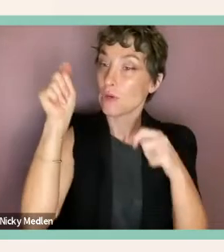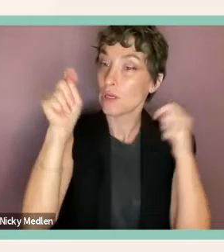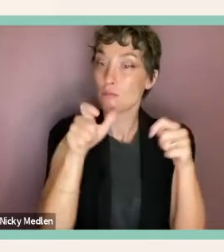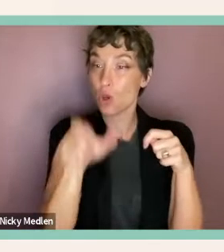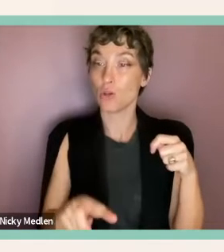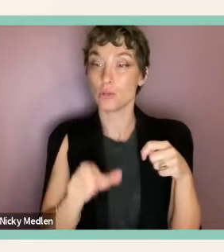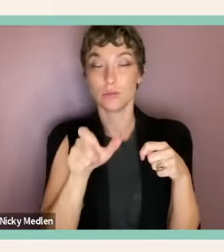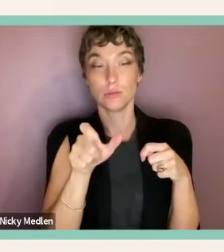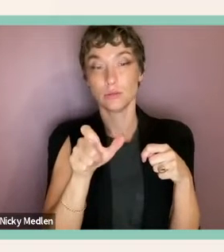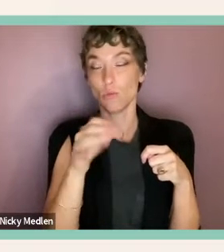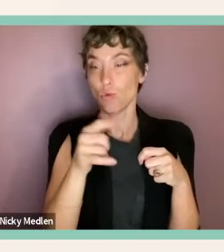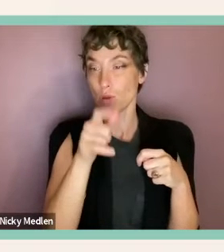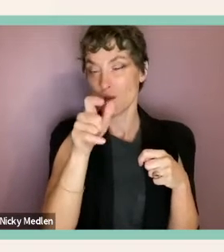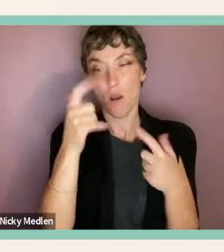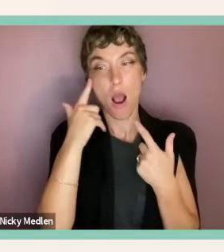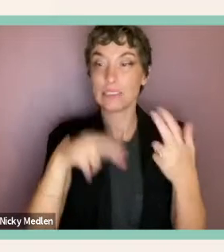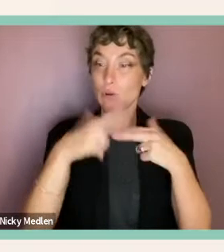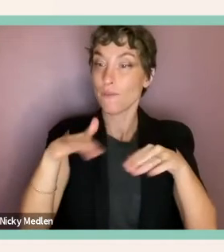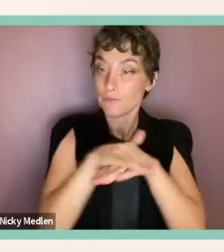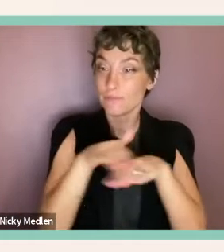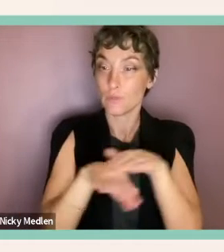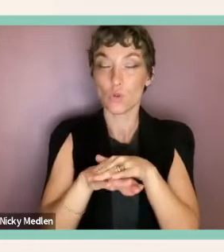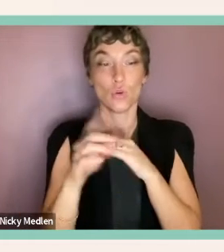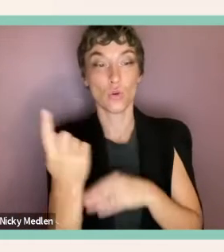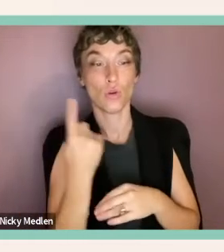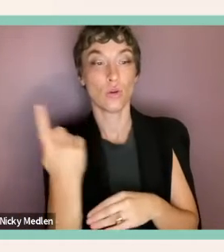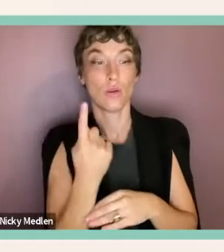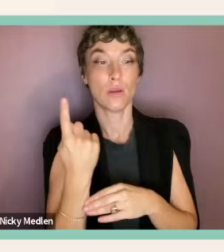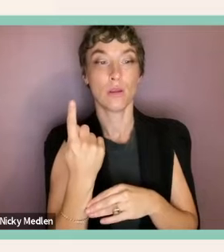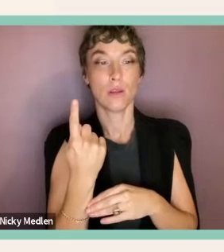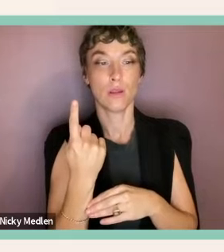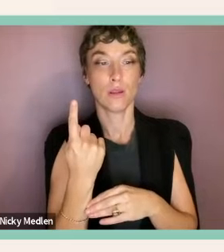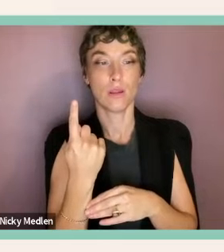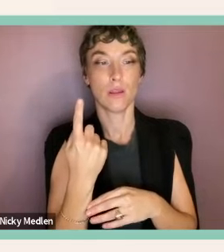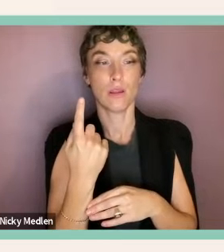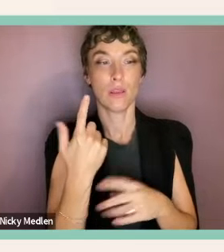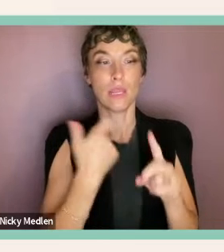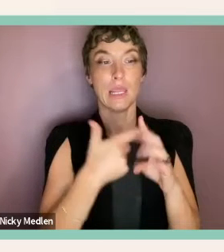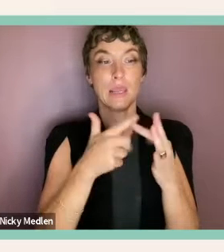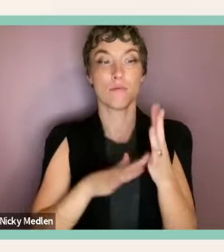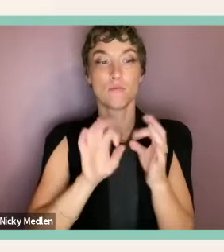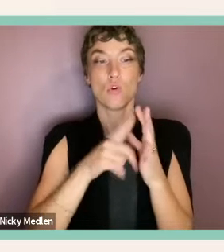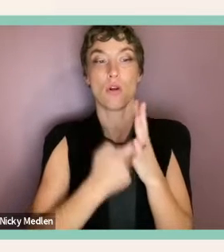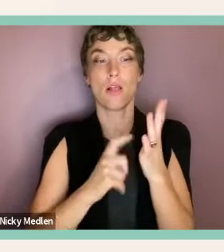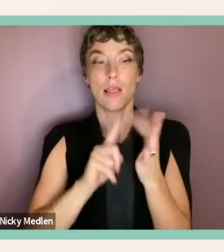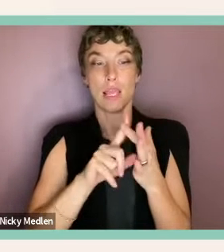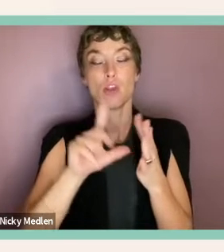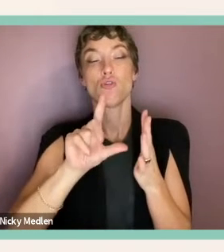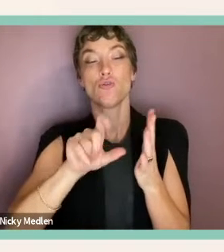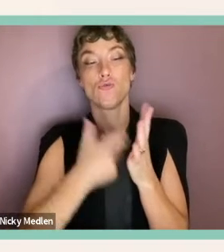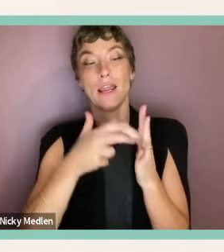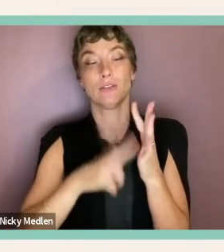to use the idea of intersectionality was a legal scholar from the United States called Kimberly Crenshaw. And